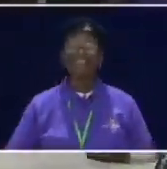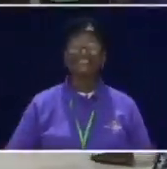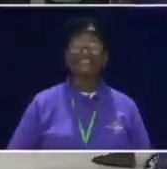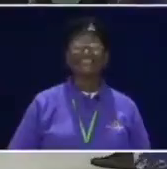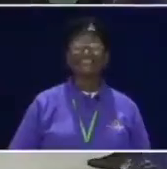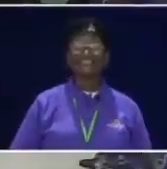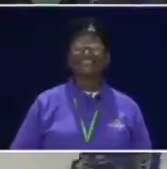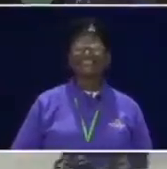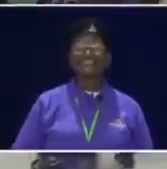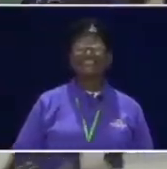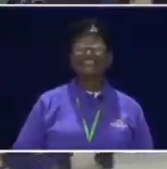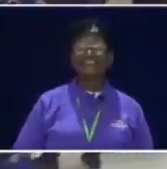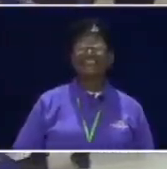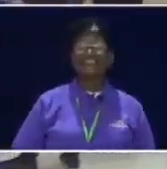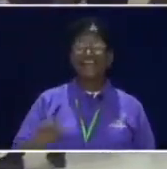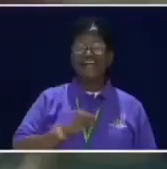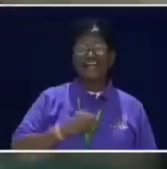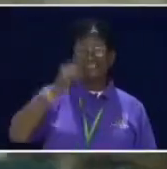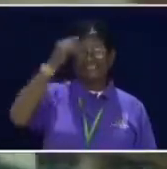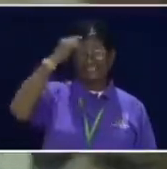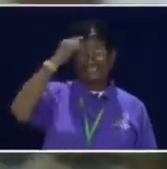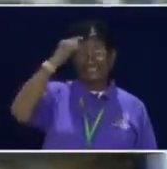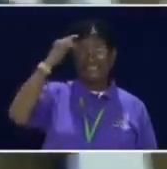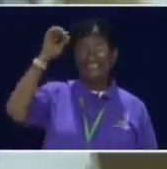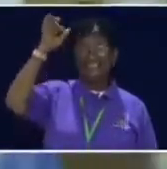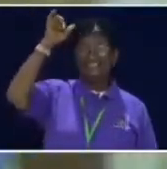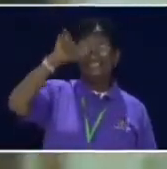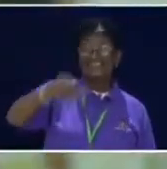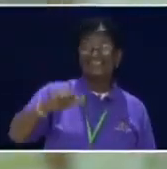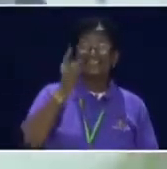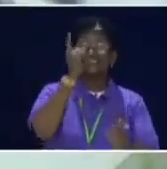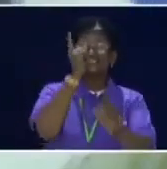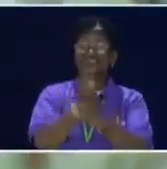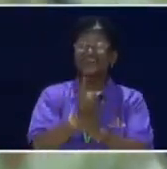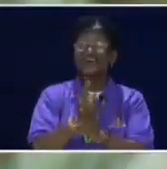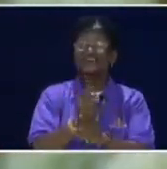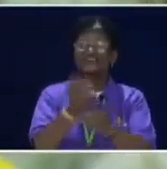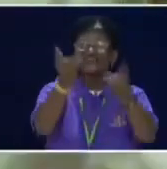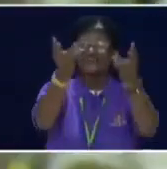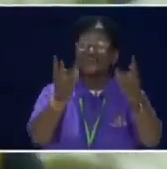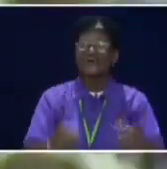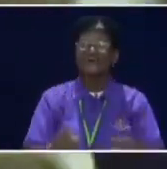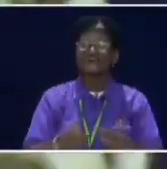I think they just want to announce that I've just turned 82.